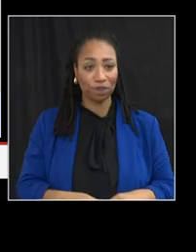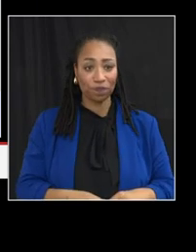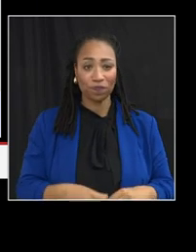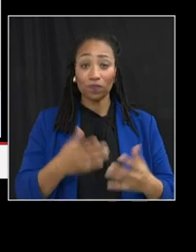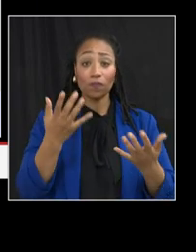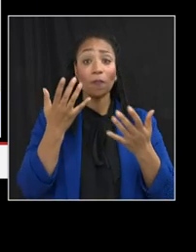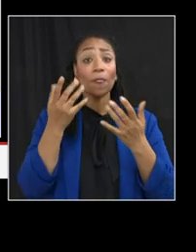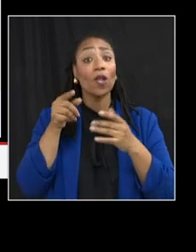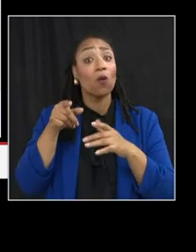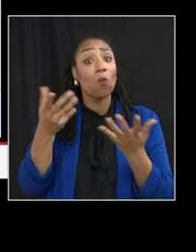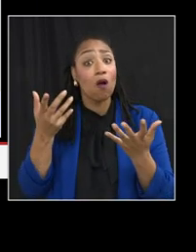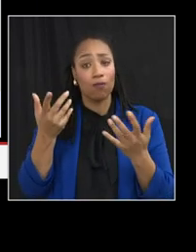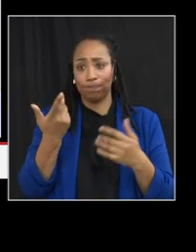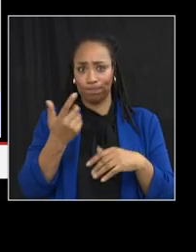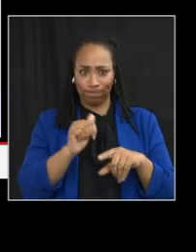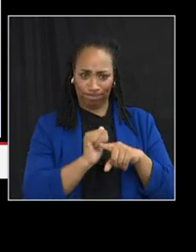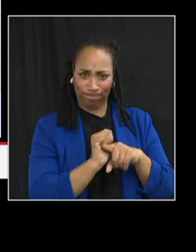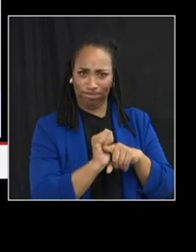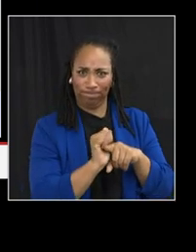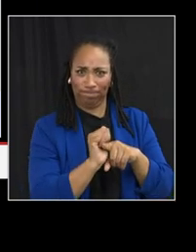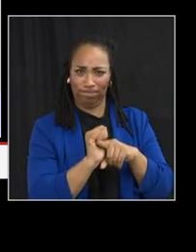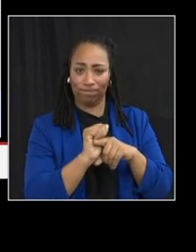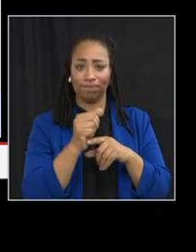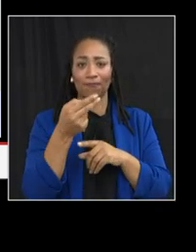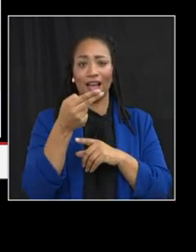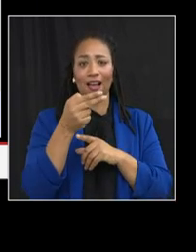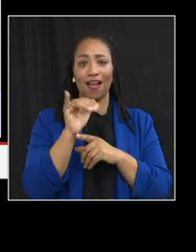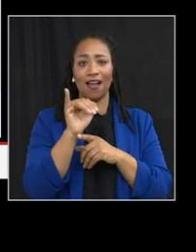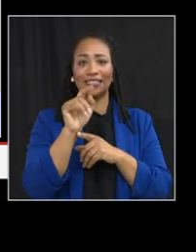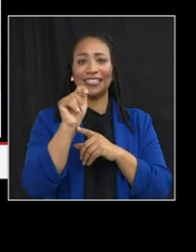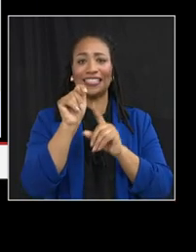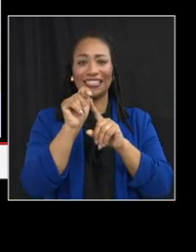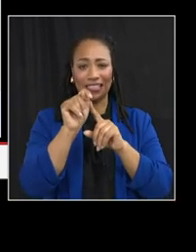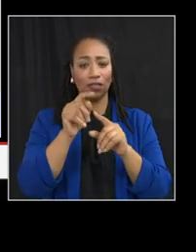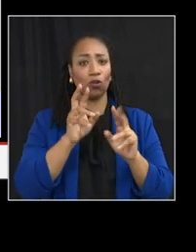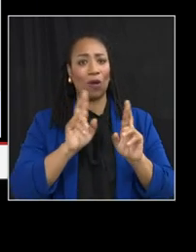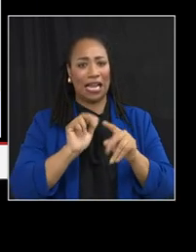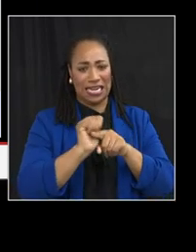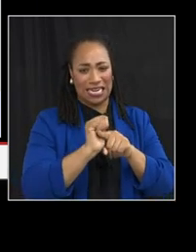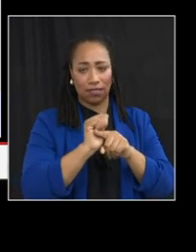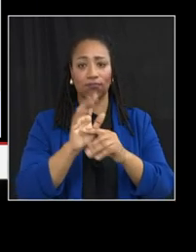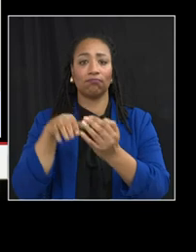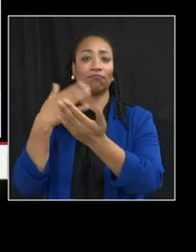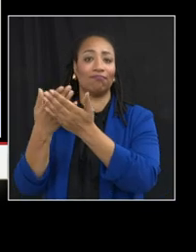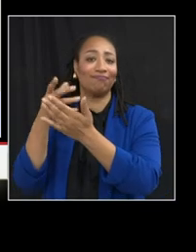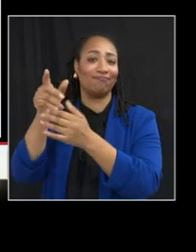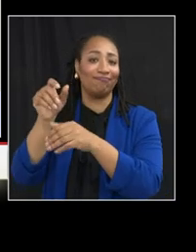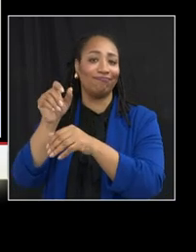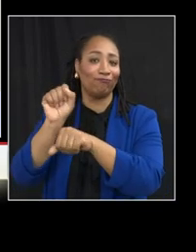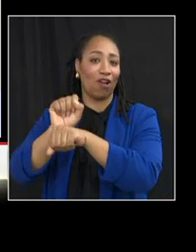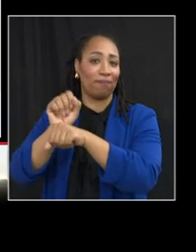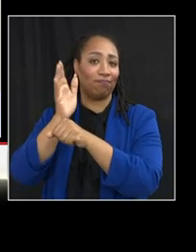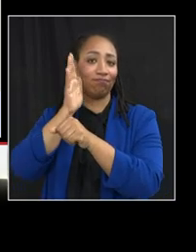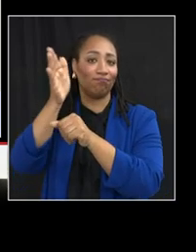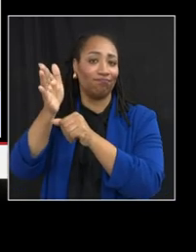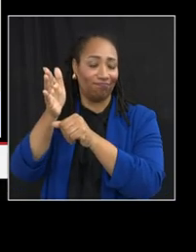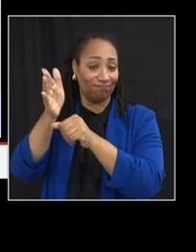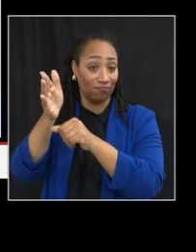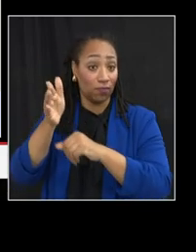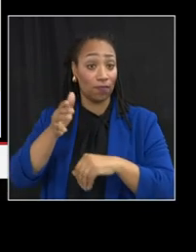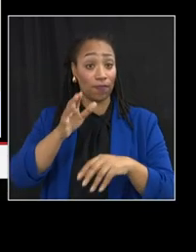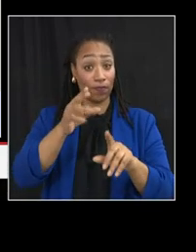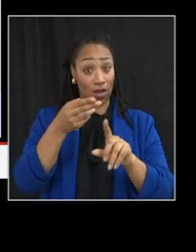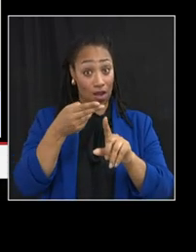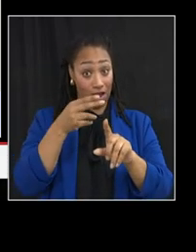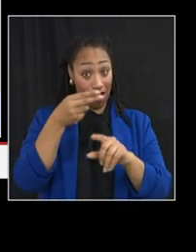graduate. And then $4.8 million to accelerate their learning through high-impact tutoring. Mayor Bowser has